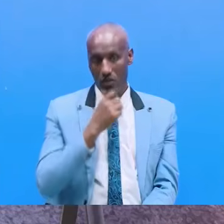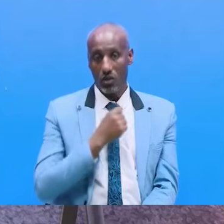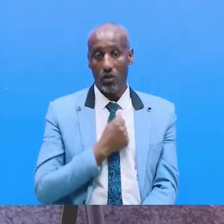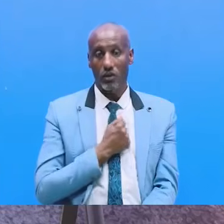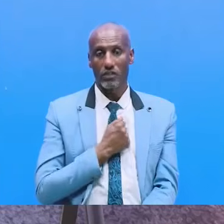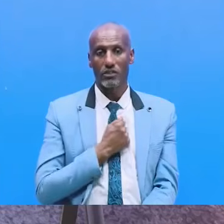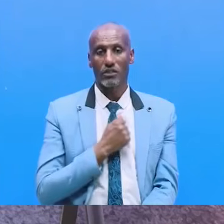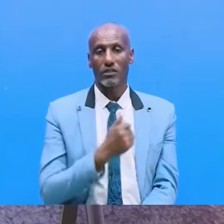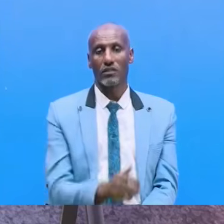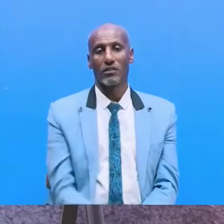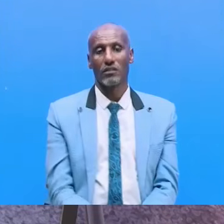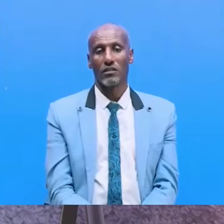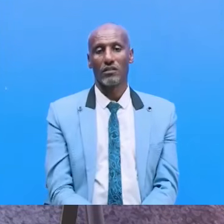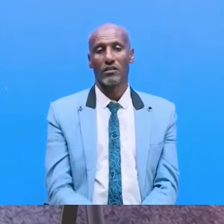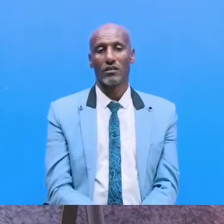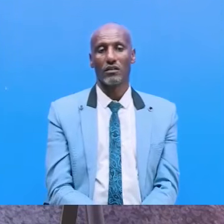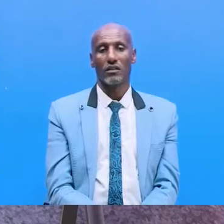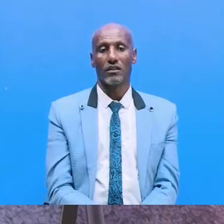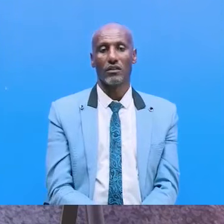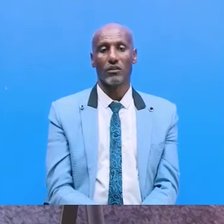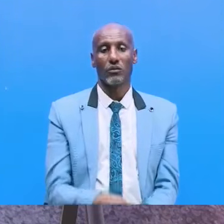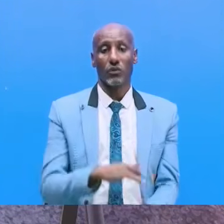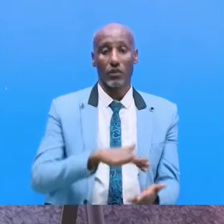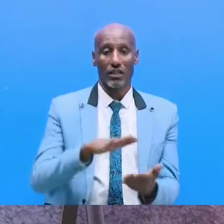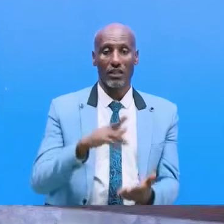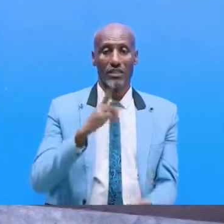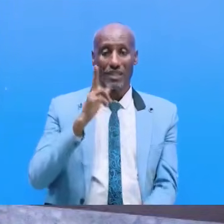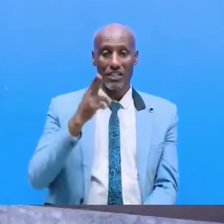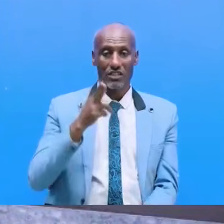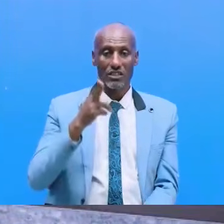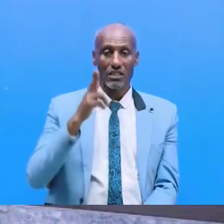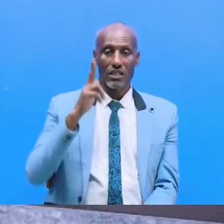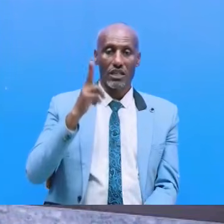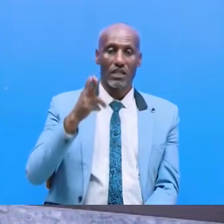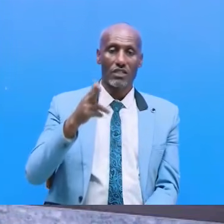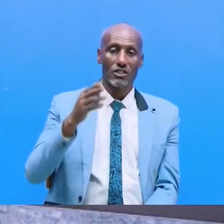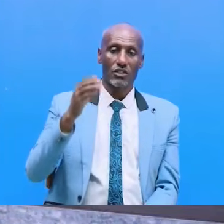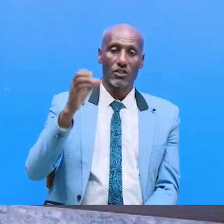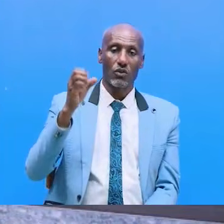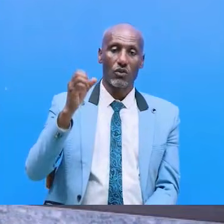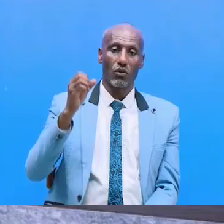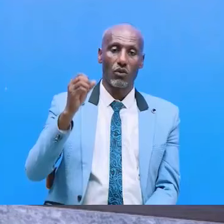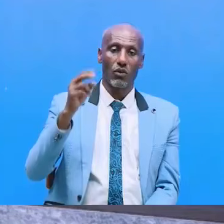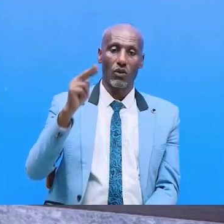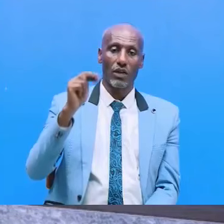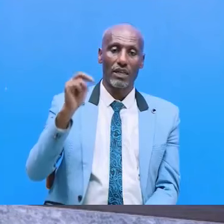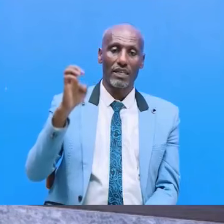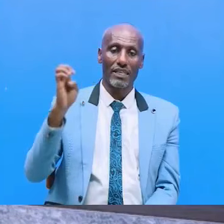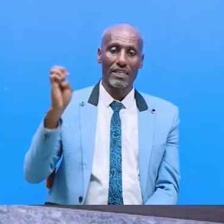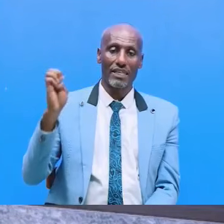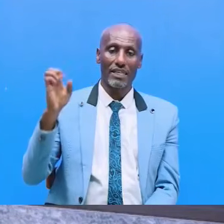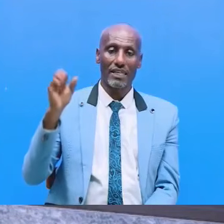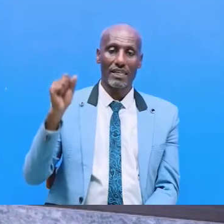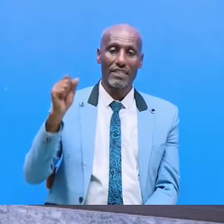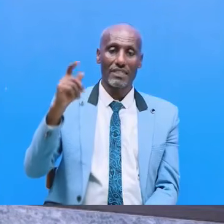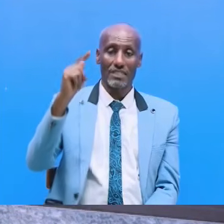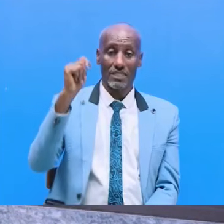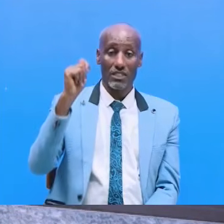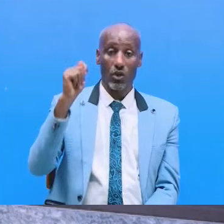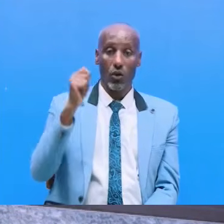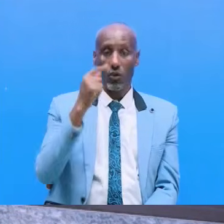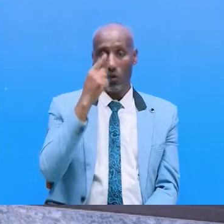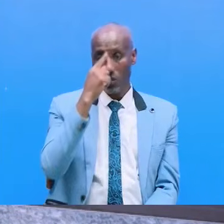not reading what? H. H is what? A silent. So like that, we say what?